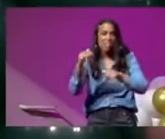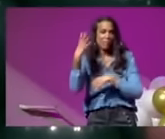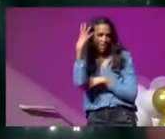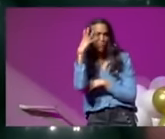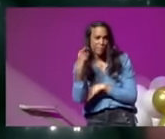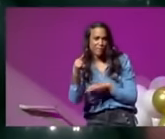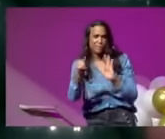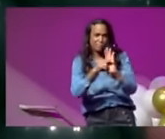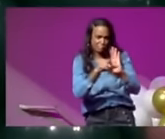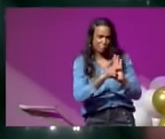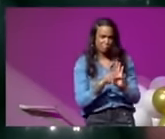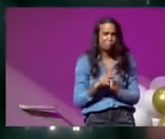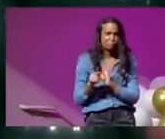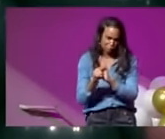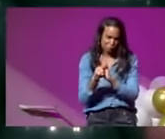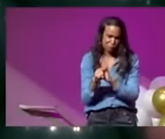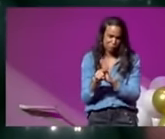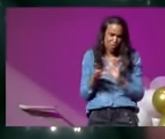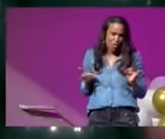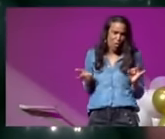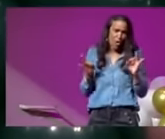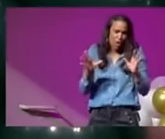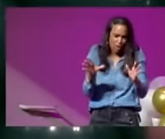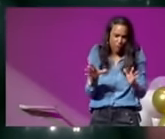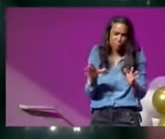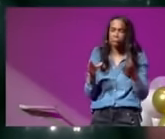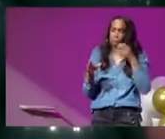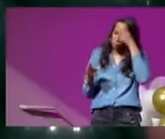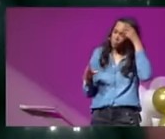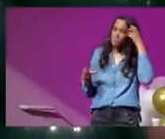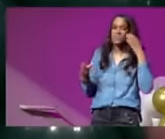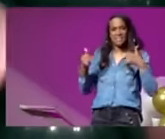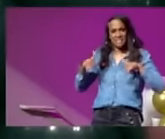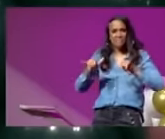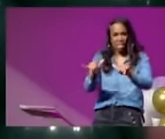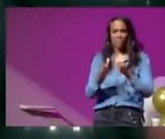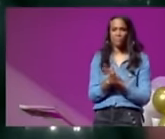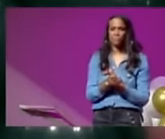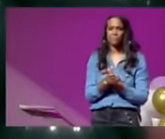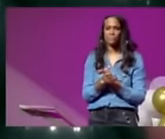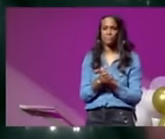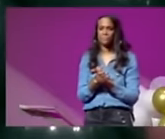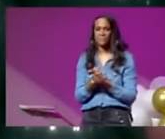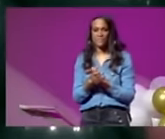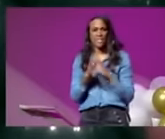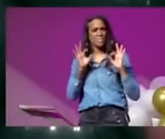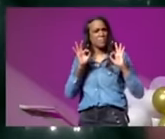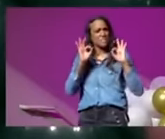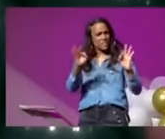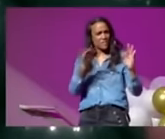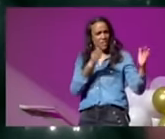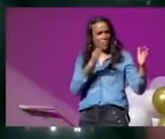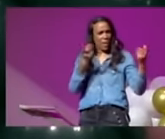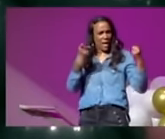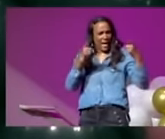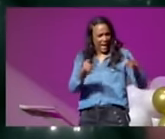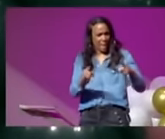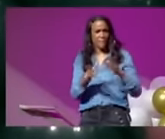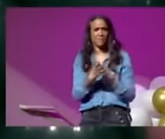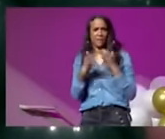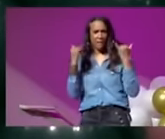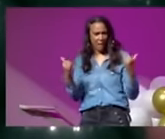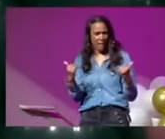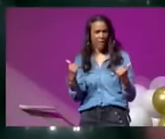Land. Hell in the Holy Land, my sisters and brothers. That's exactly what's happening right